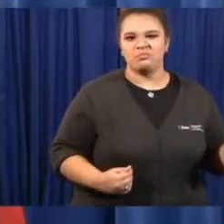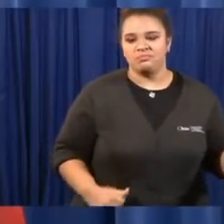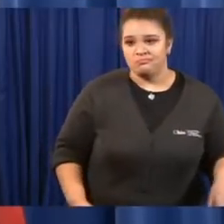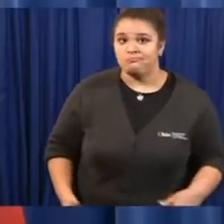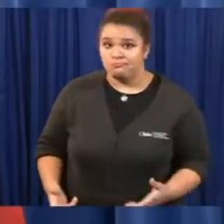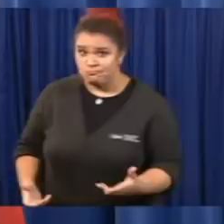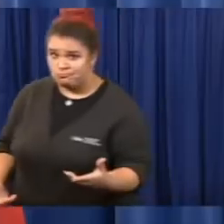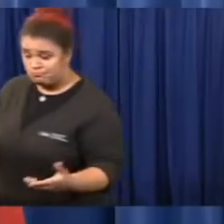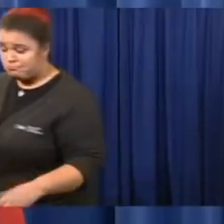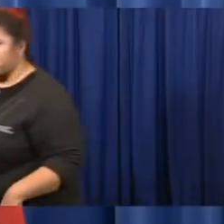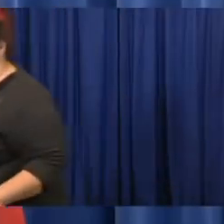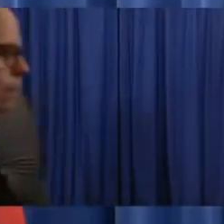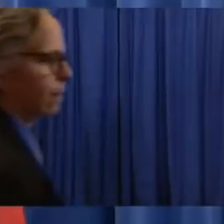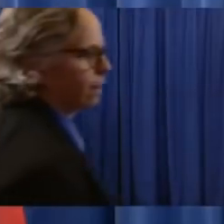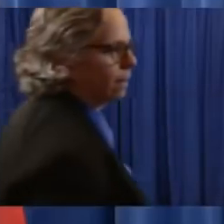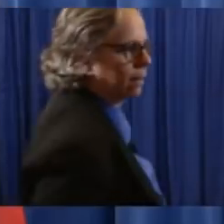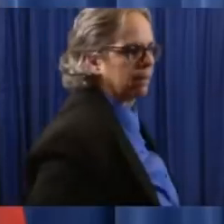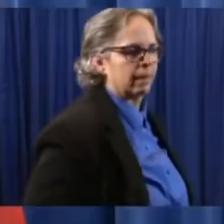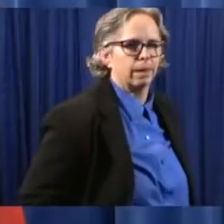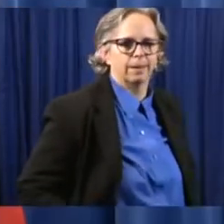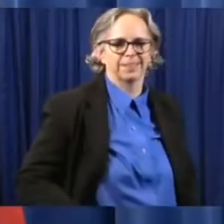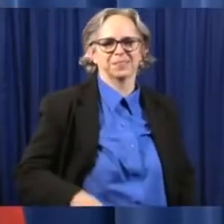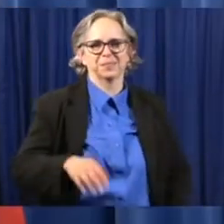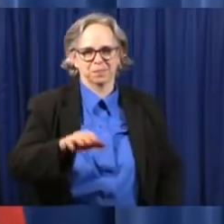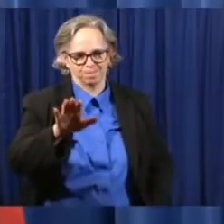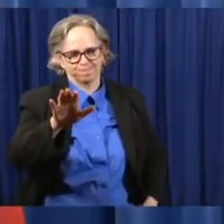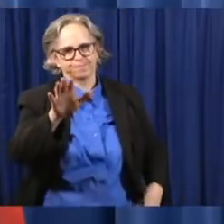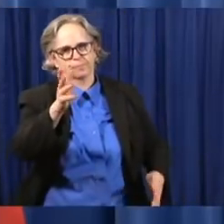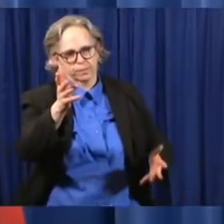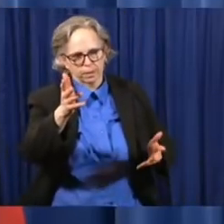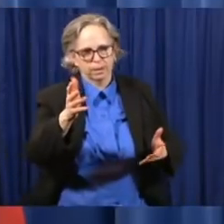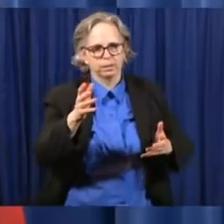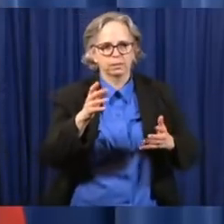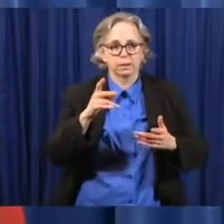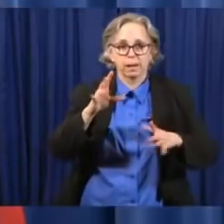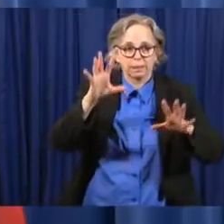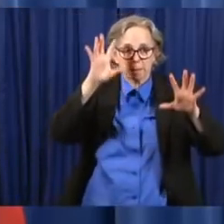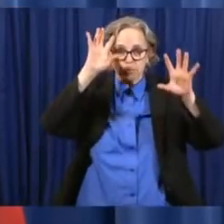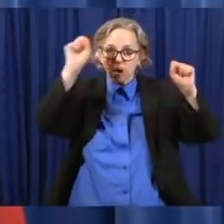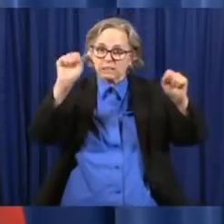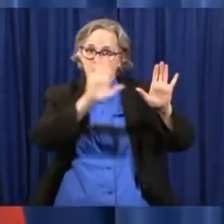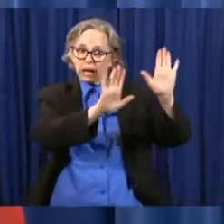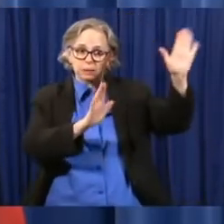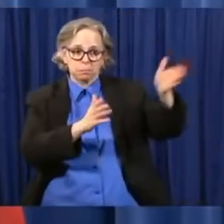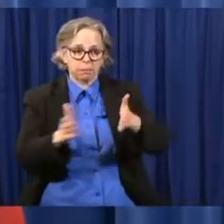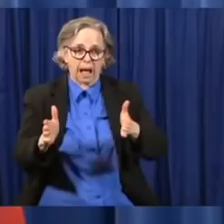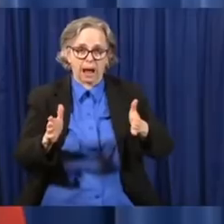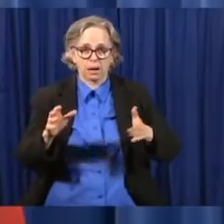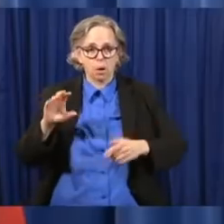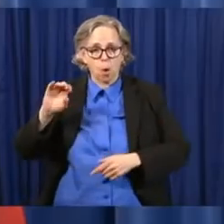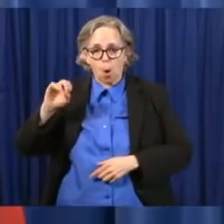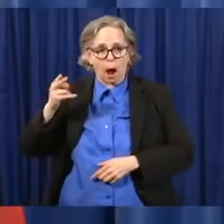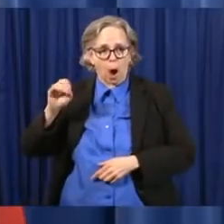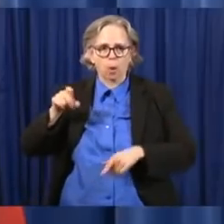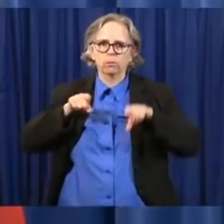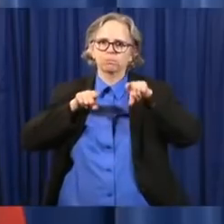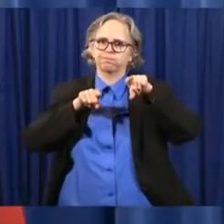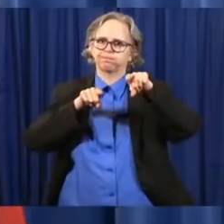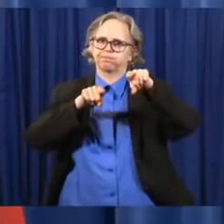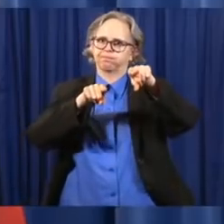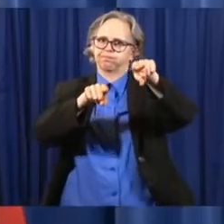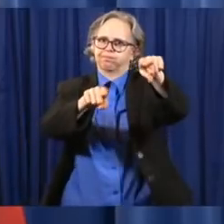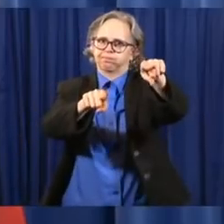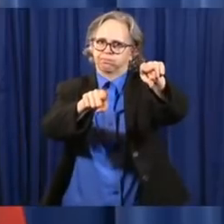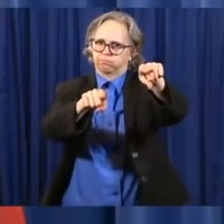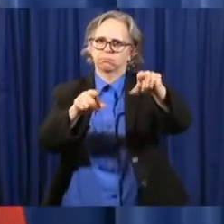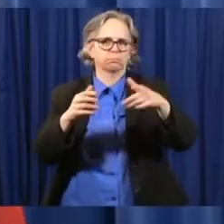the president has outlined. I would also say that anyone who believes what you said should look at the president's comments